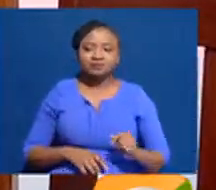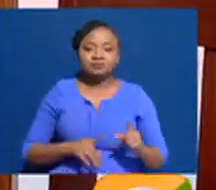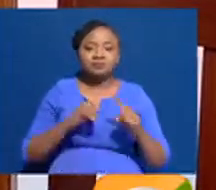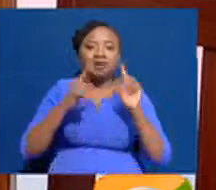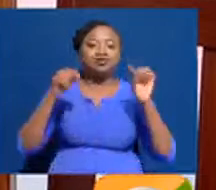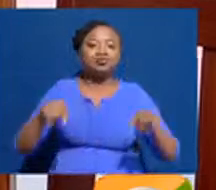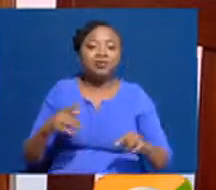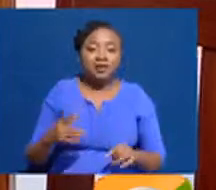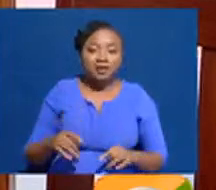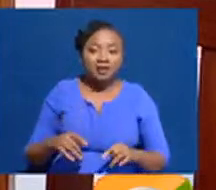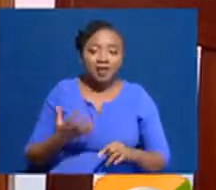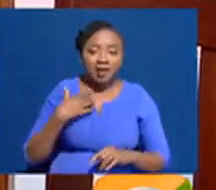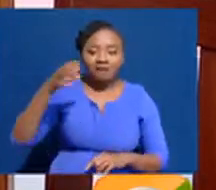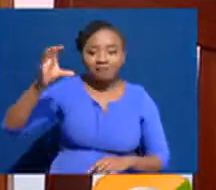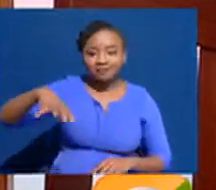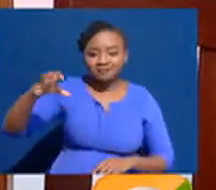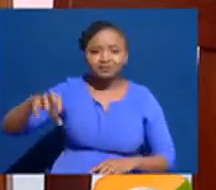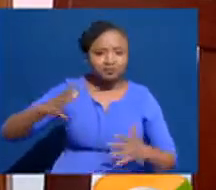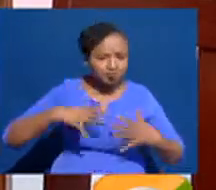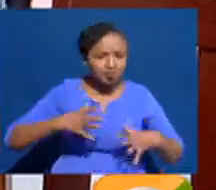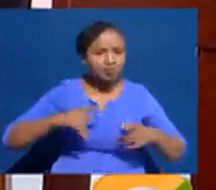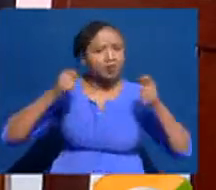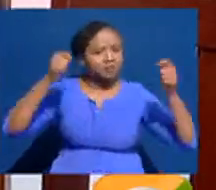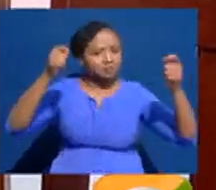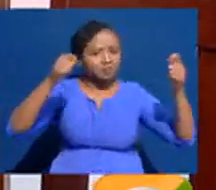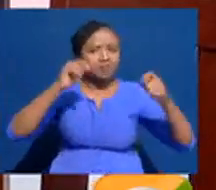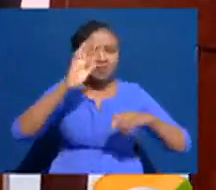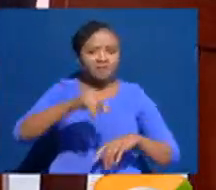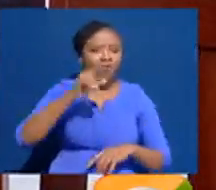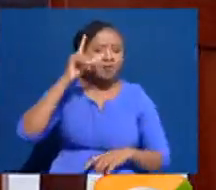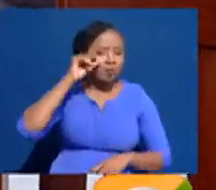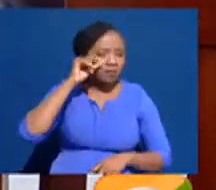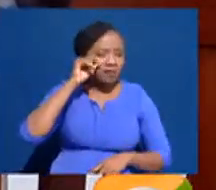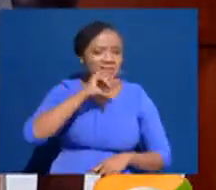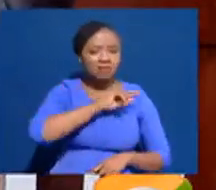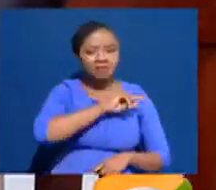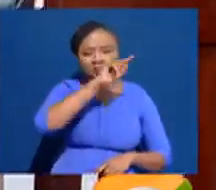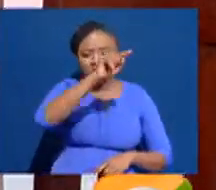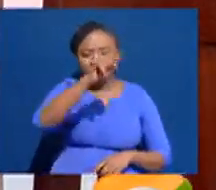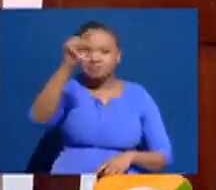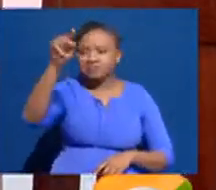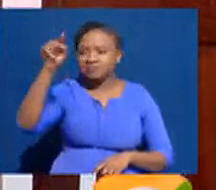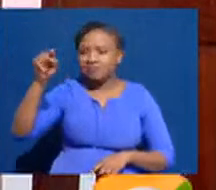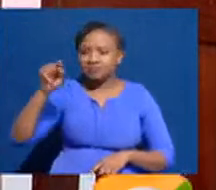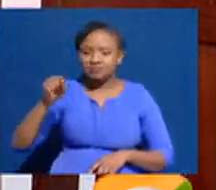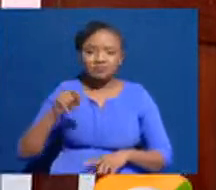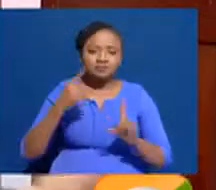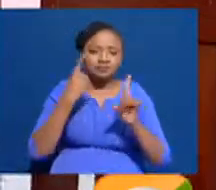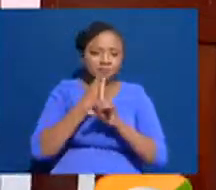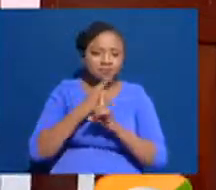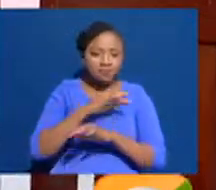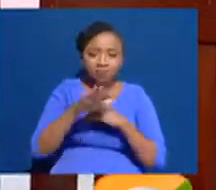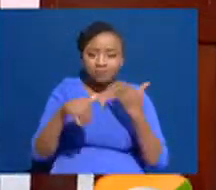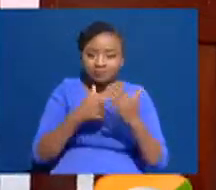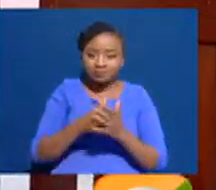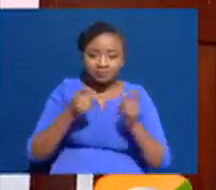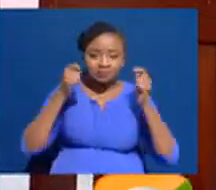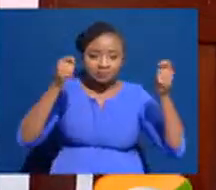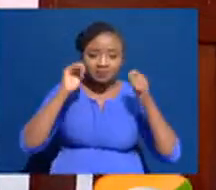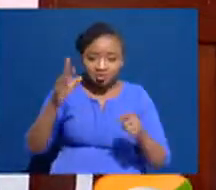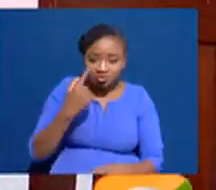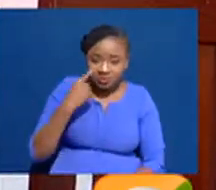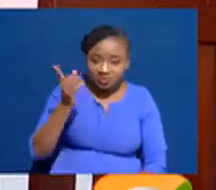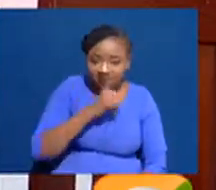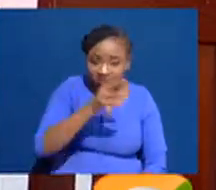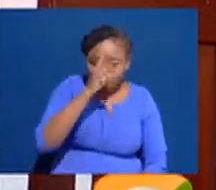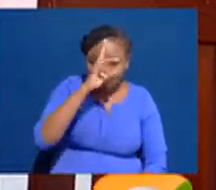had matatu operators demonstrating all the way from Mombasa to Kakamega. You didn't see police officers going to